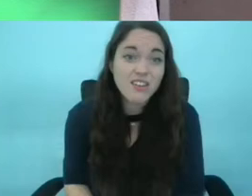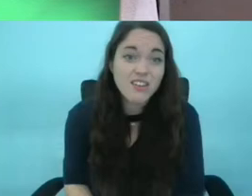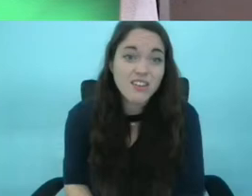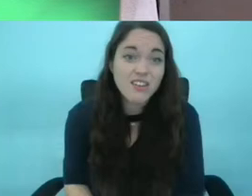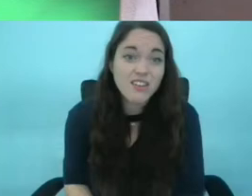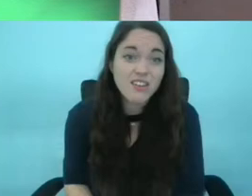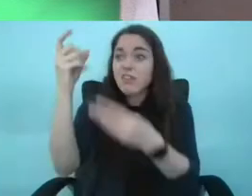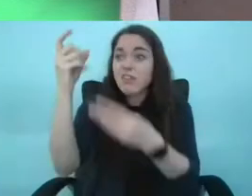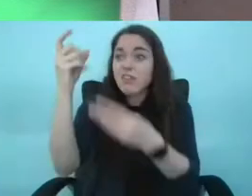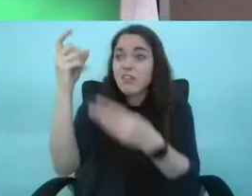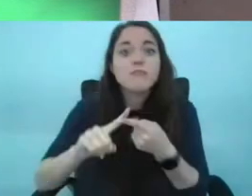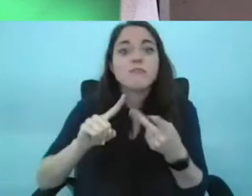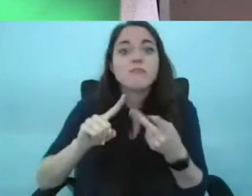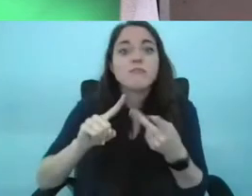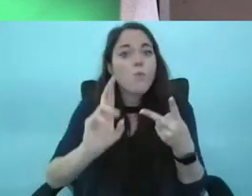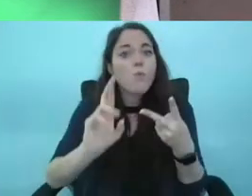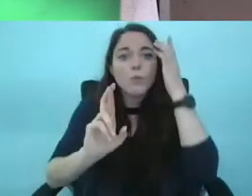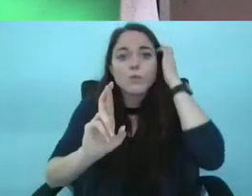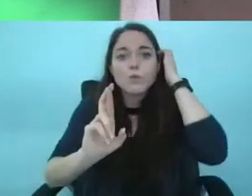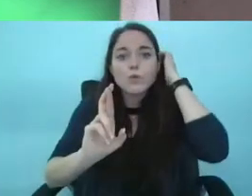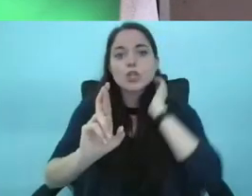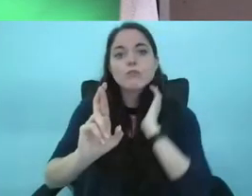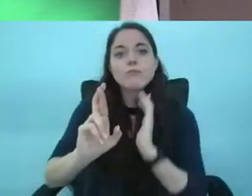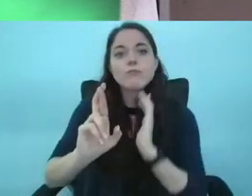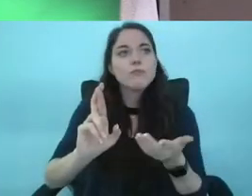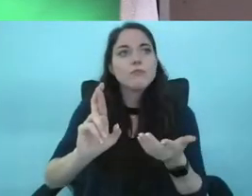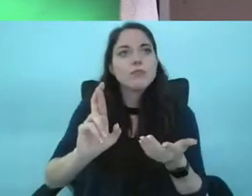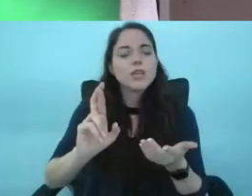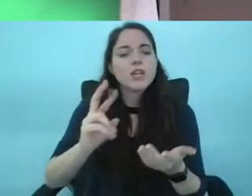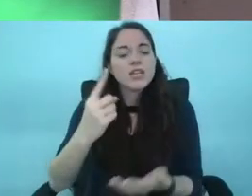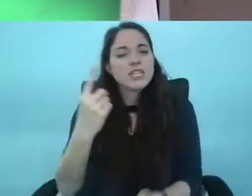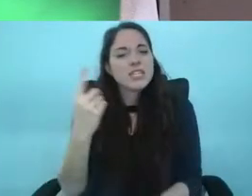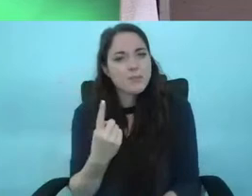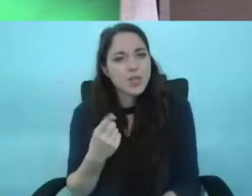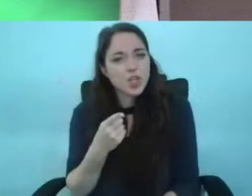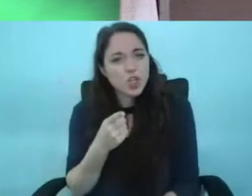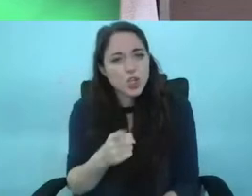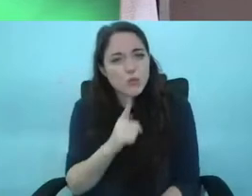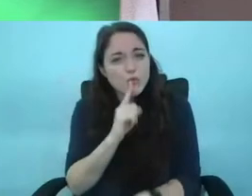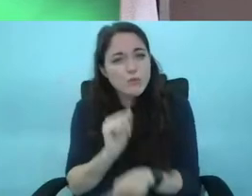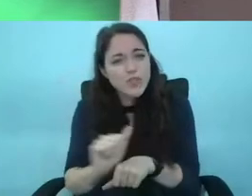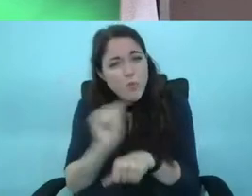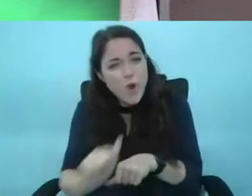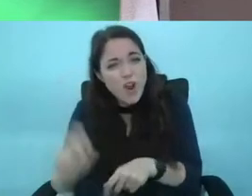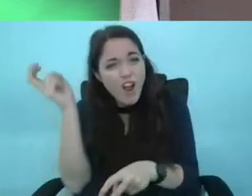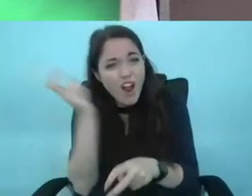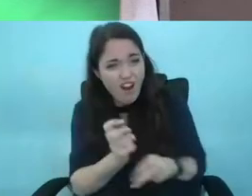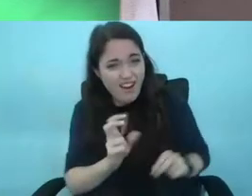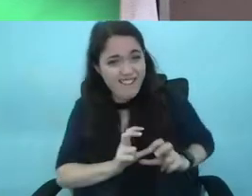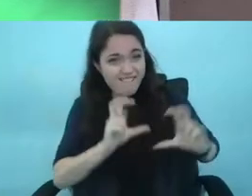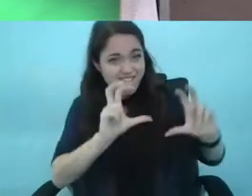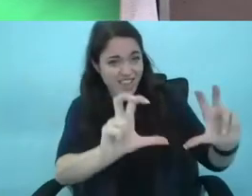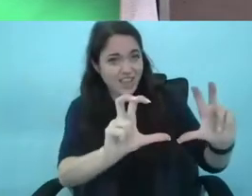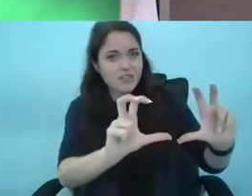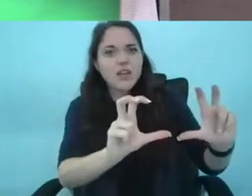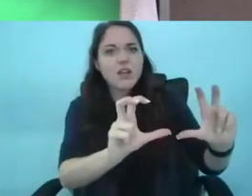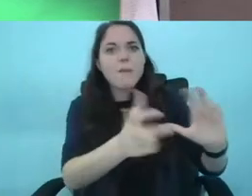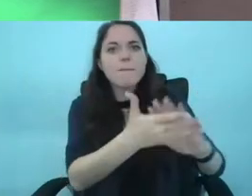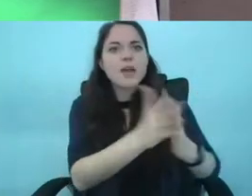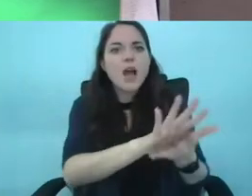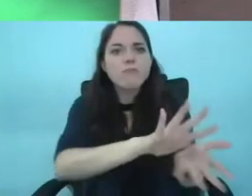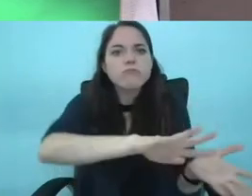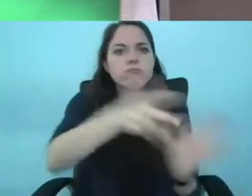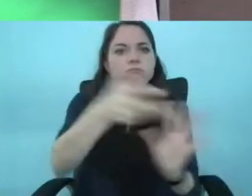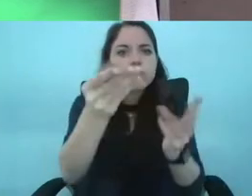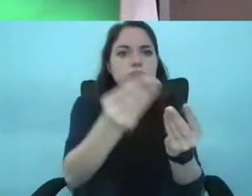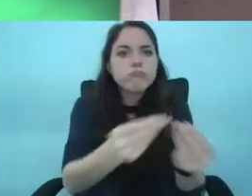of something you really, really put your work into, to have doors closed, perhaps